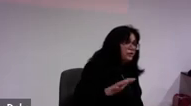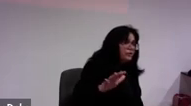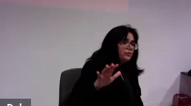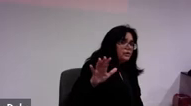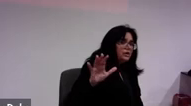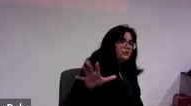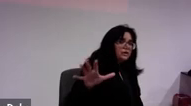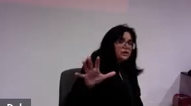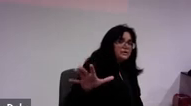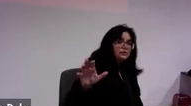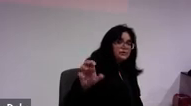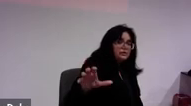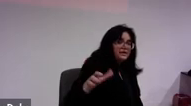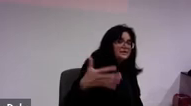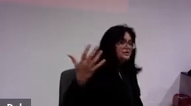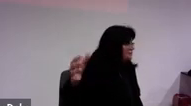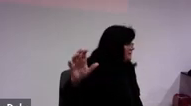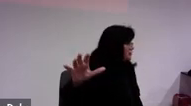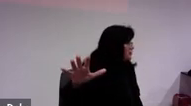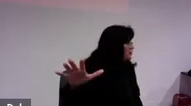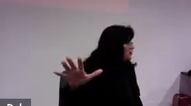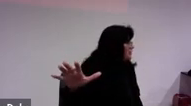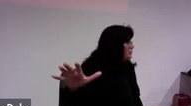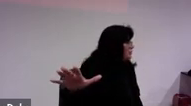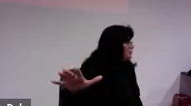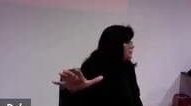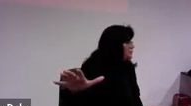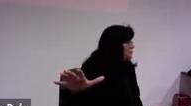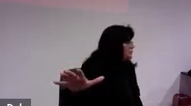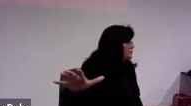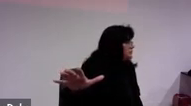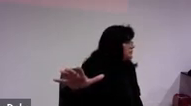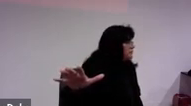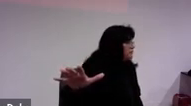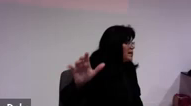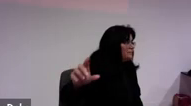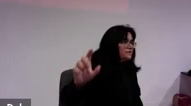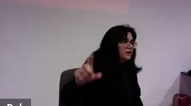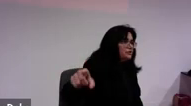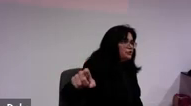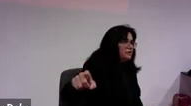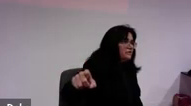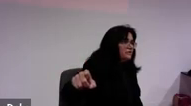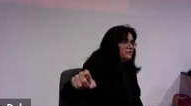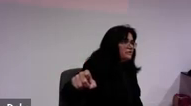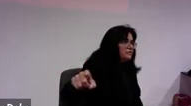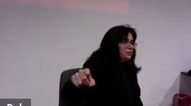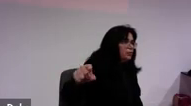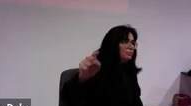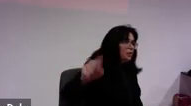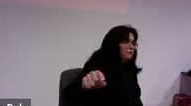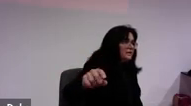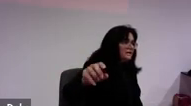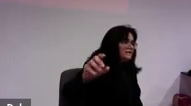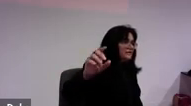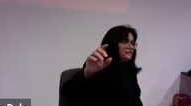So if we're going to address these so-called wicked problems, perhaps the countries